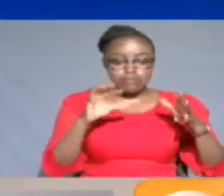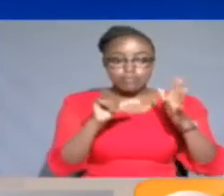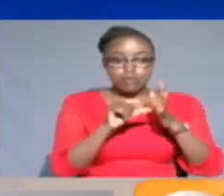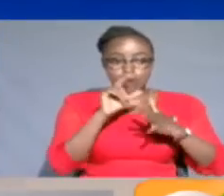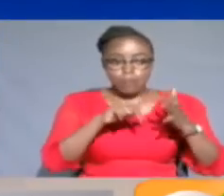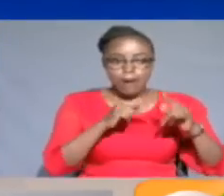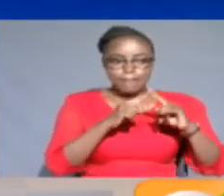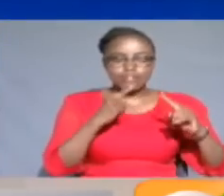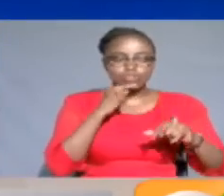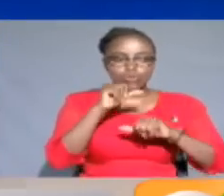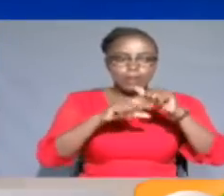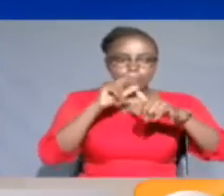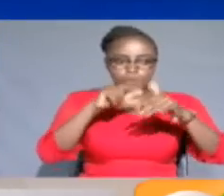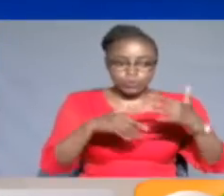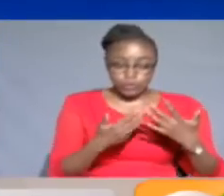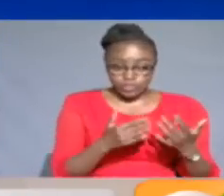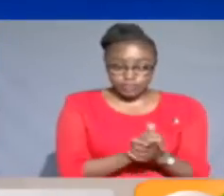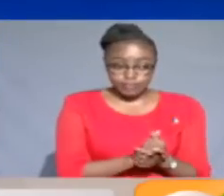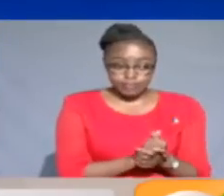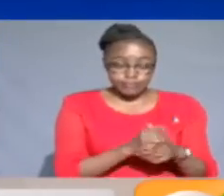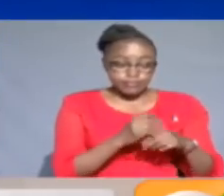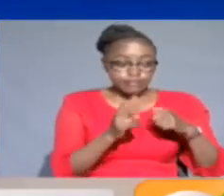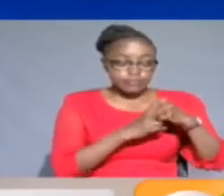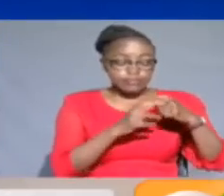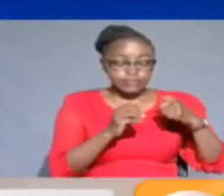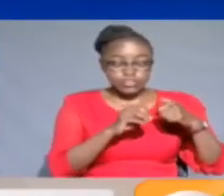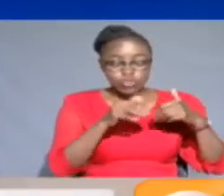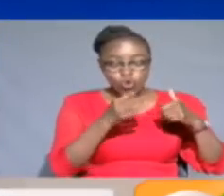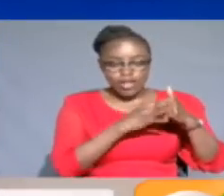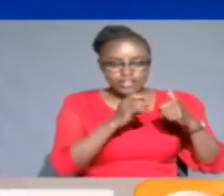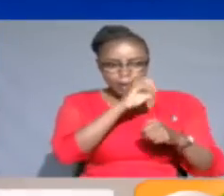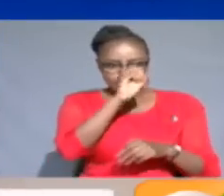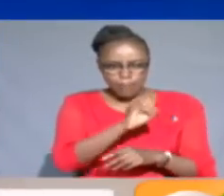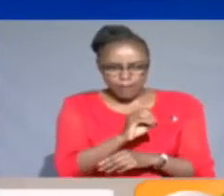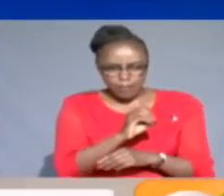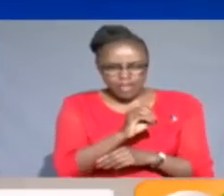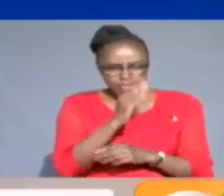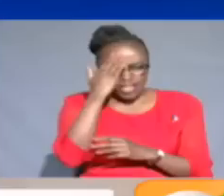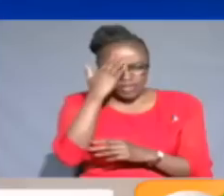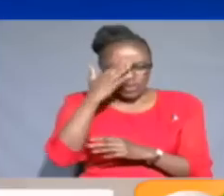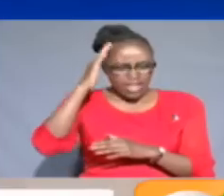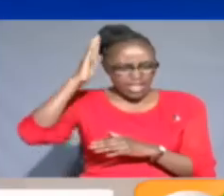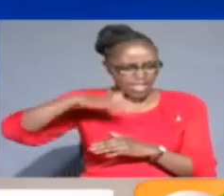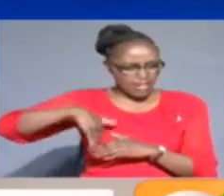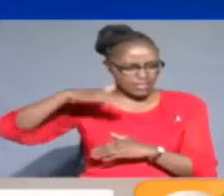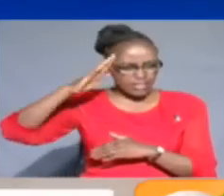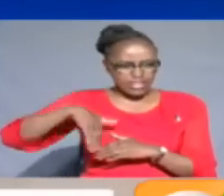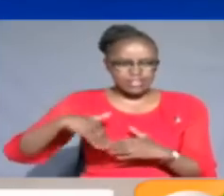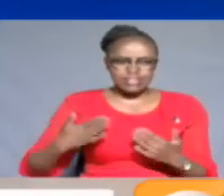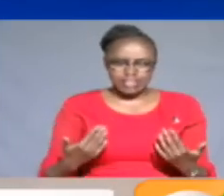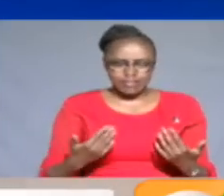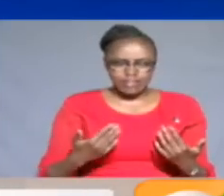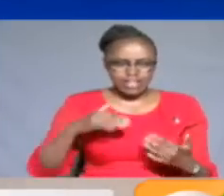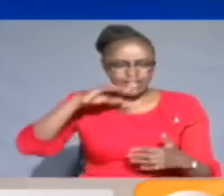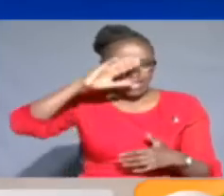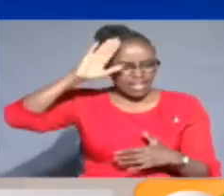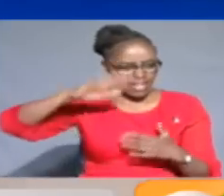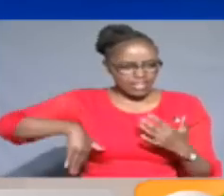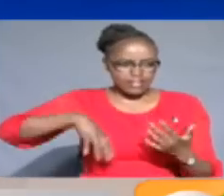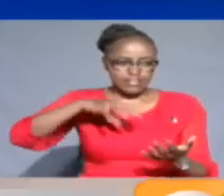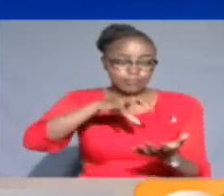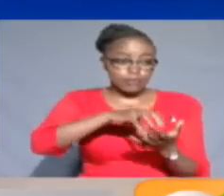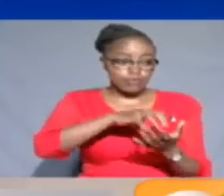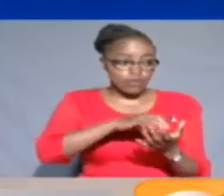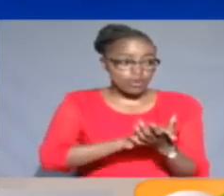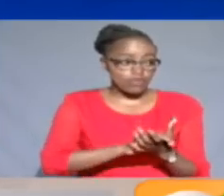let's talk about 70 to 80% of cancer cases actually diagnosed in the late stages.